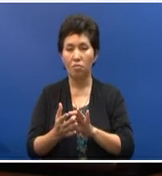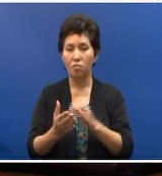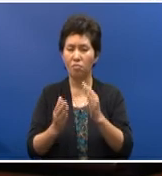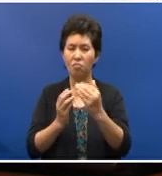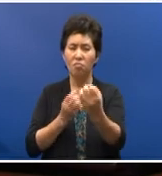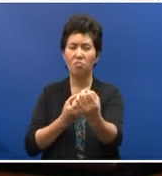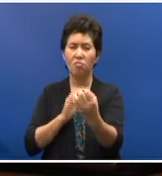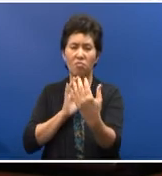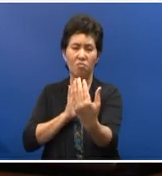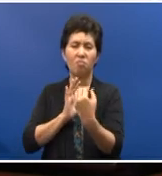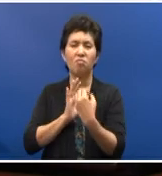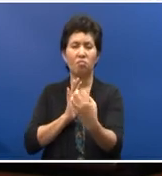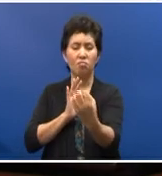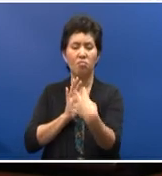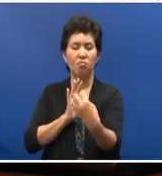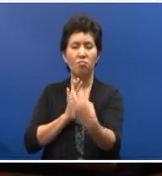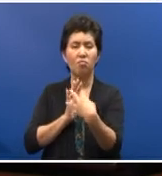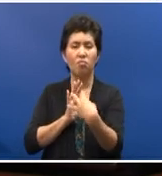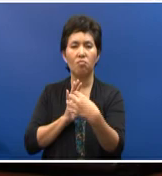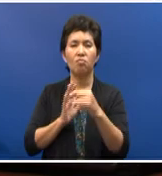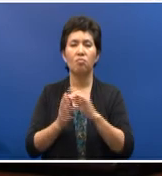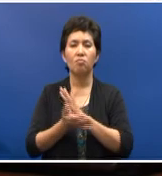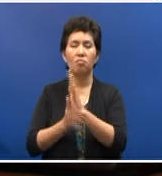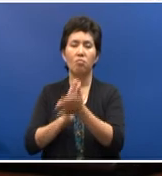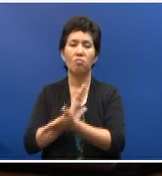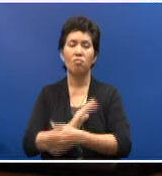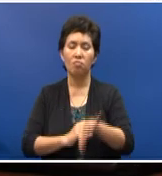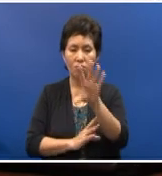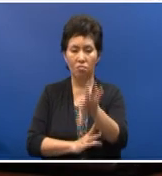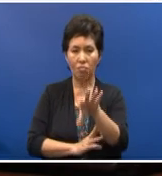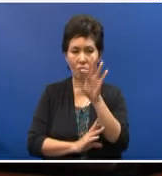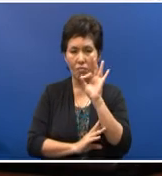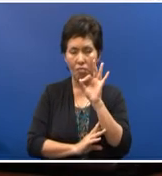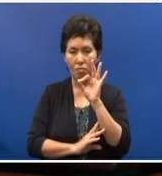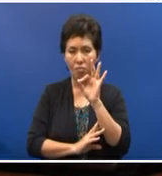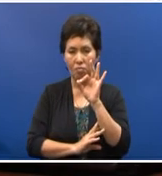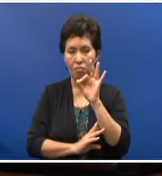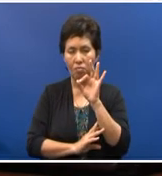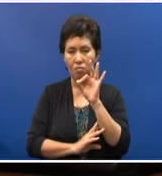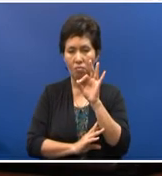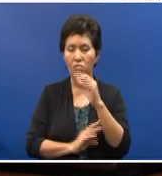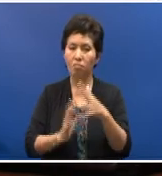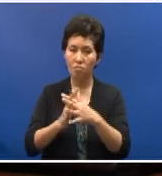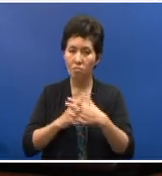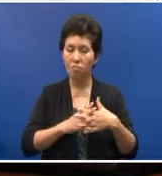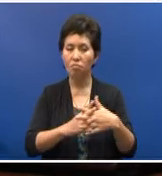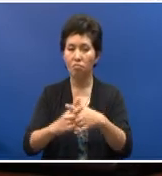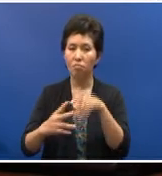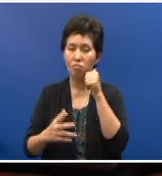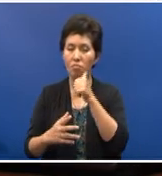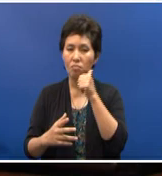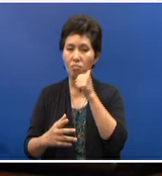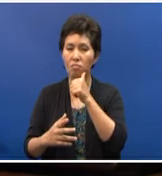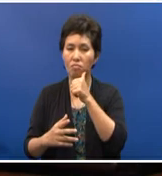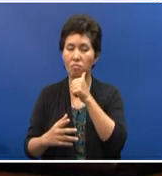with American counterparts. Okay, so she found that unlike the American girls, Samoan